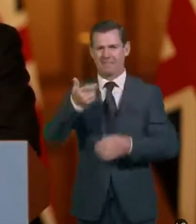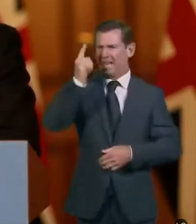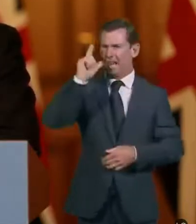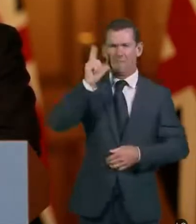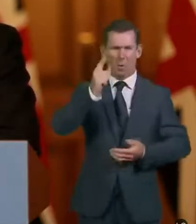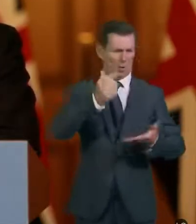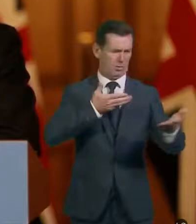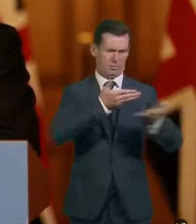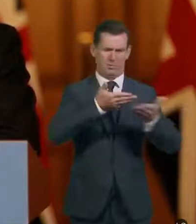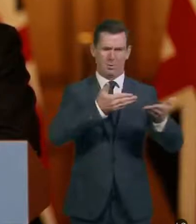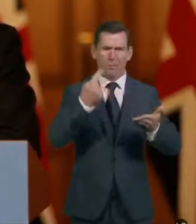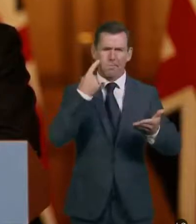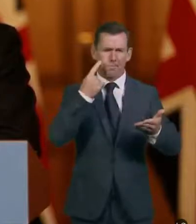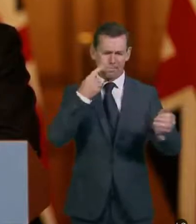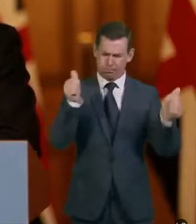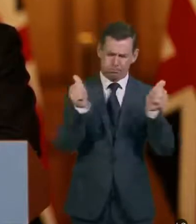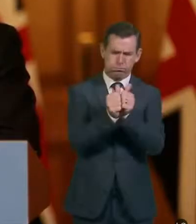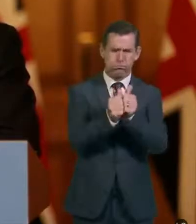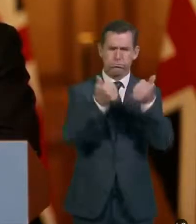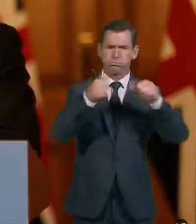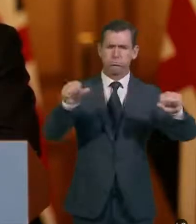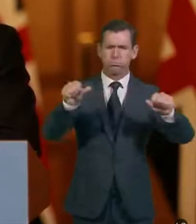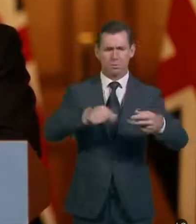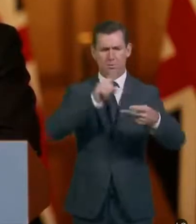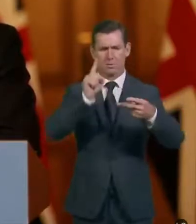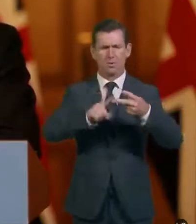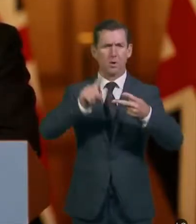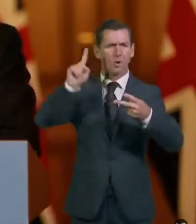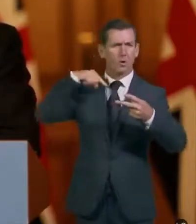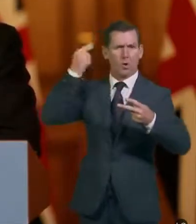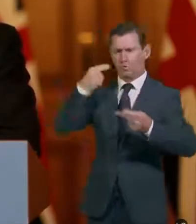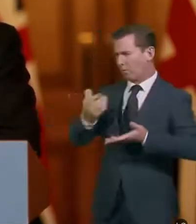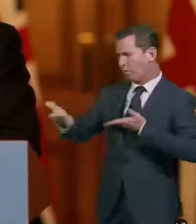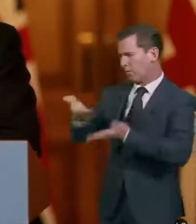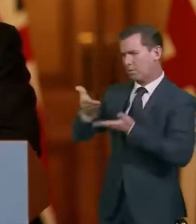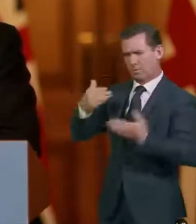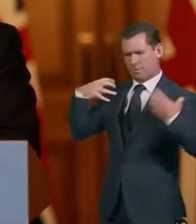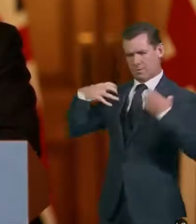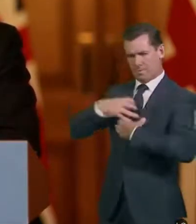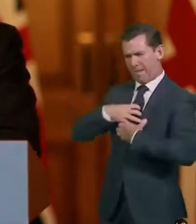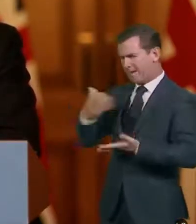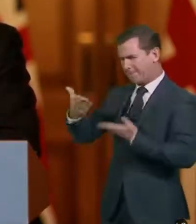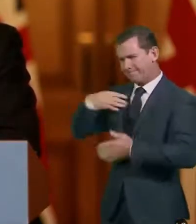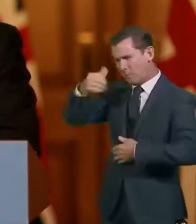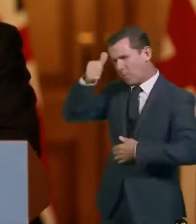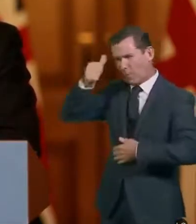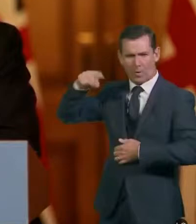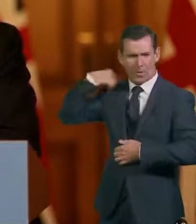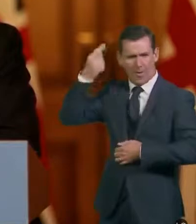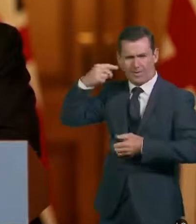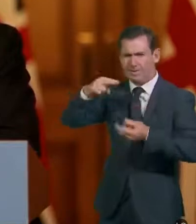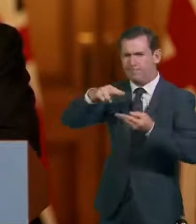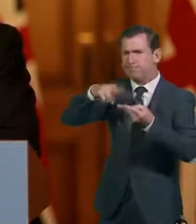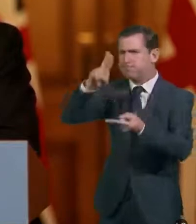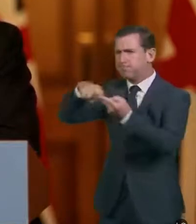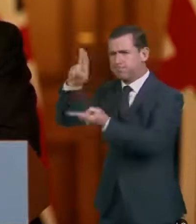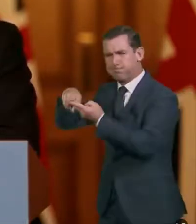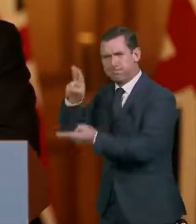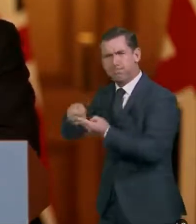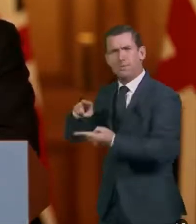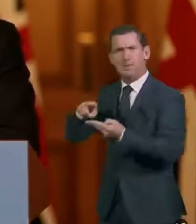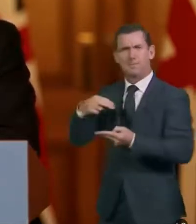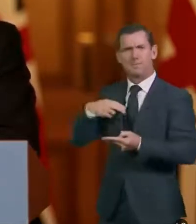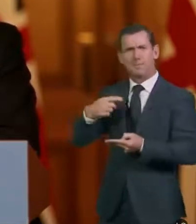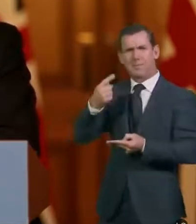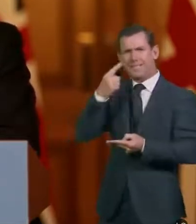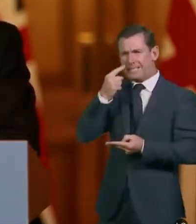with the mayor to respond to rising infections across the capital, as well as particular spikes in some boroughs. And